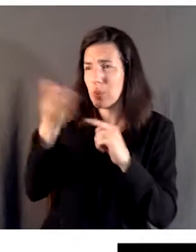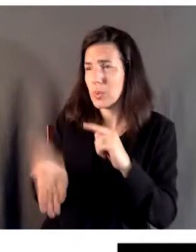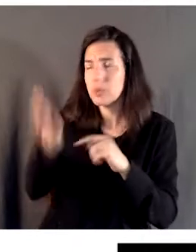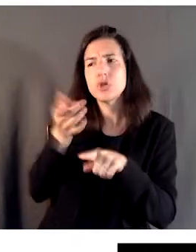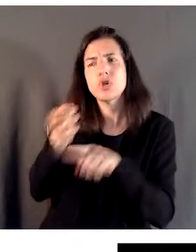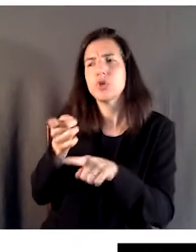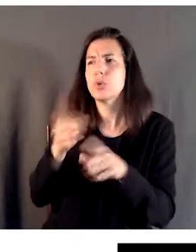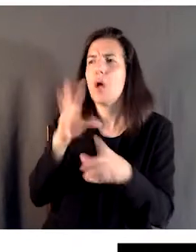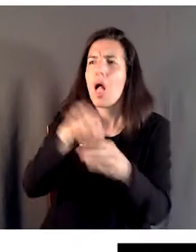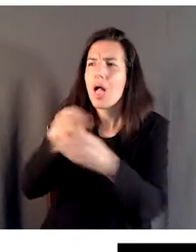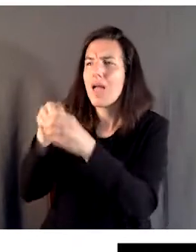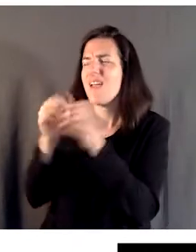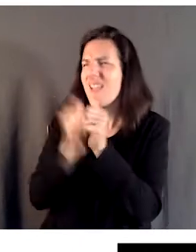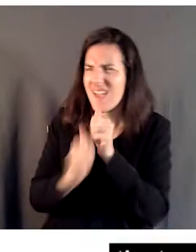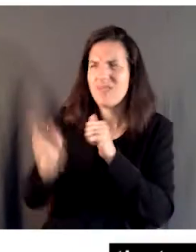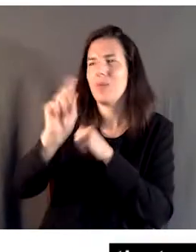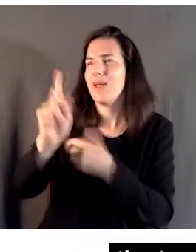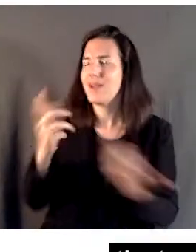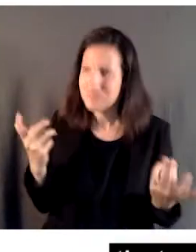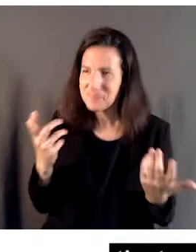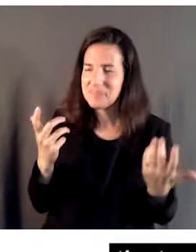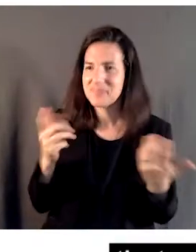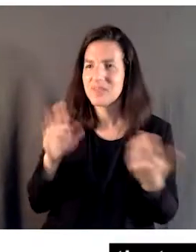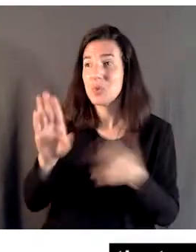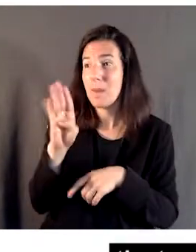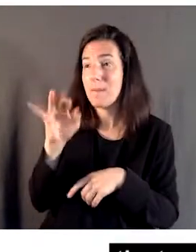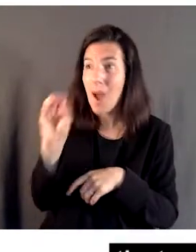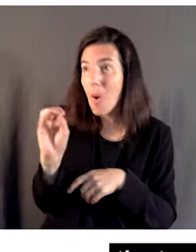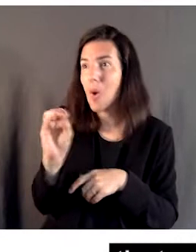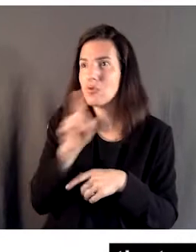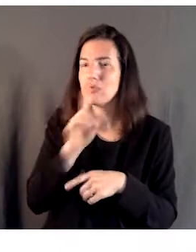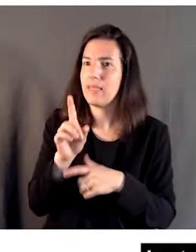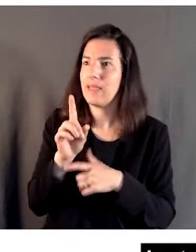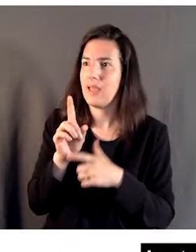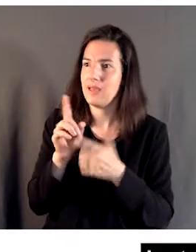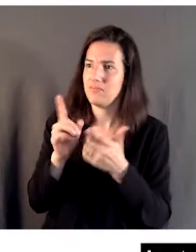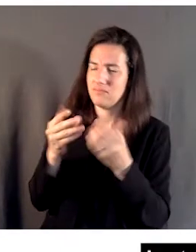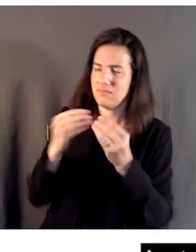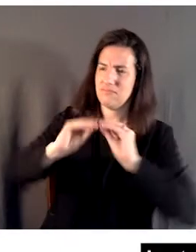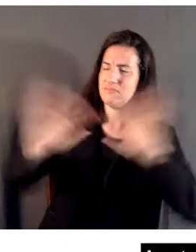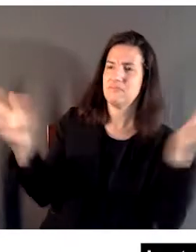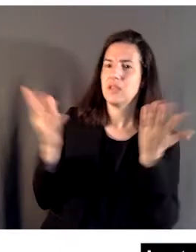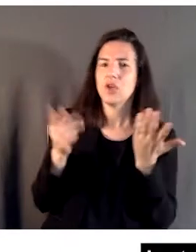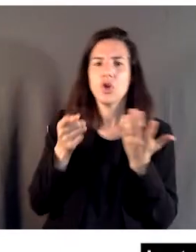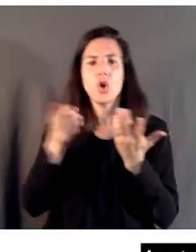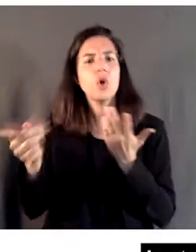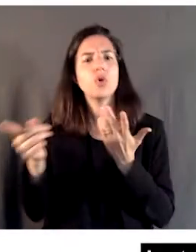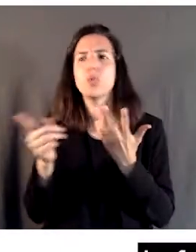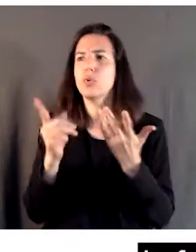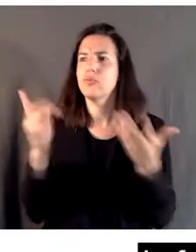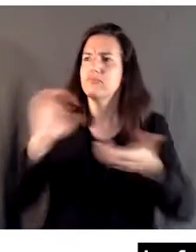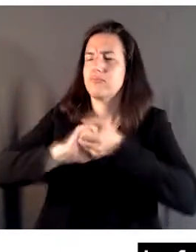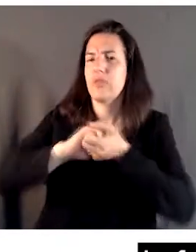And that bio really speaks to that. You've begun things, you've kept a hand in them, but you've also engaged the community